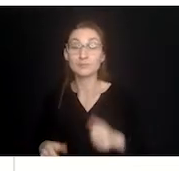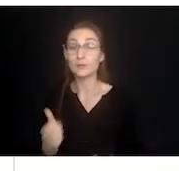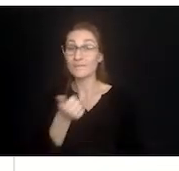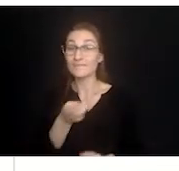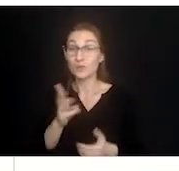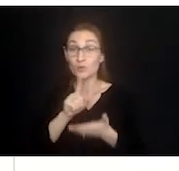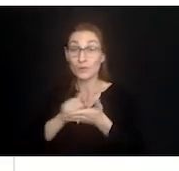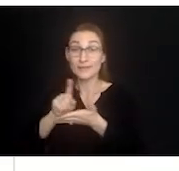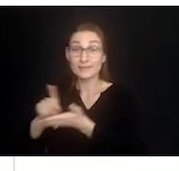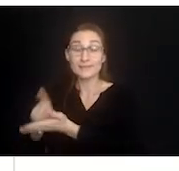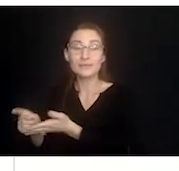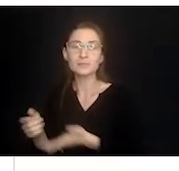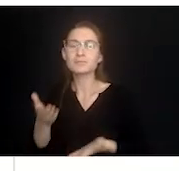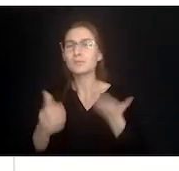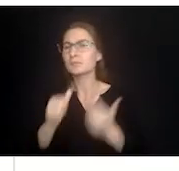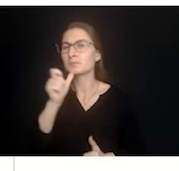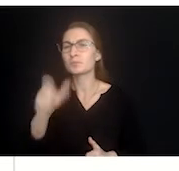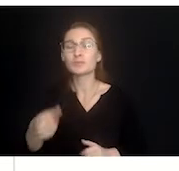for a couple of weeks,